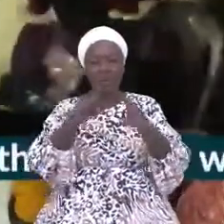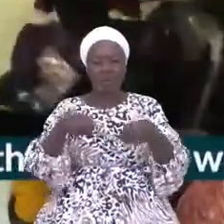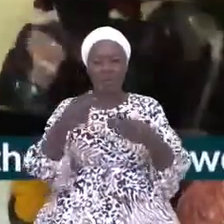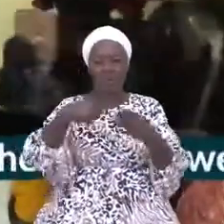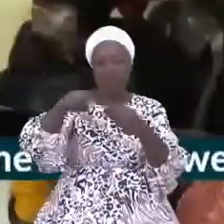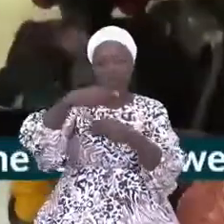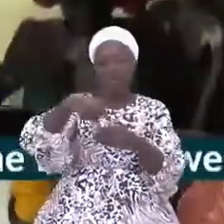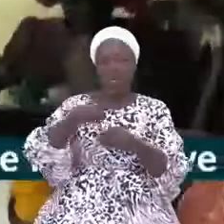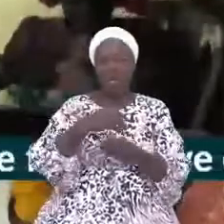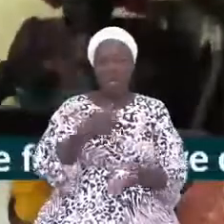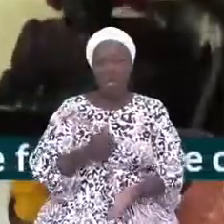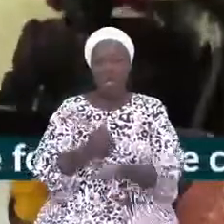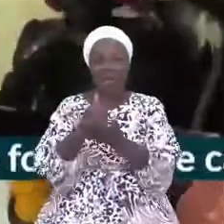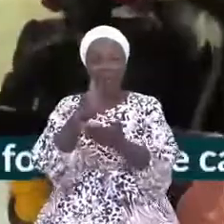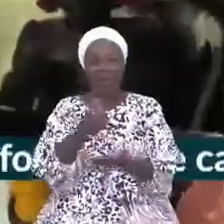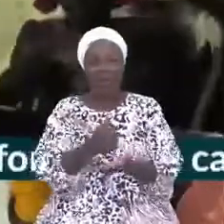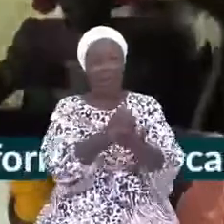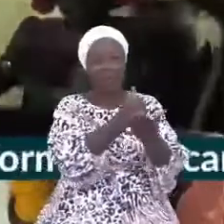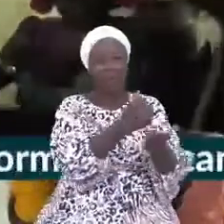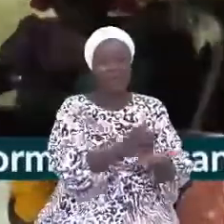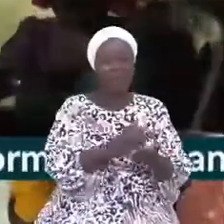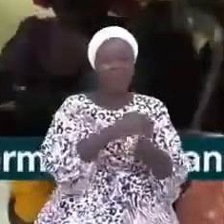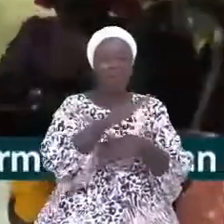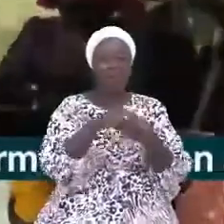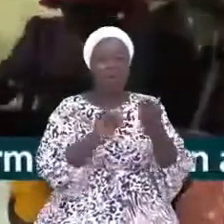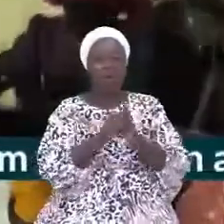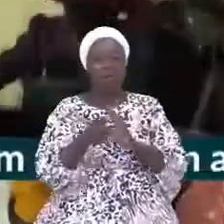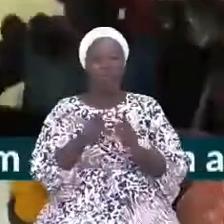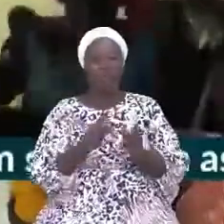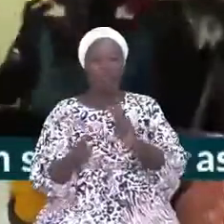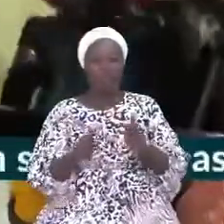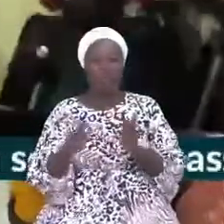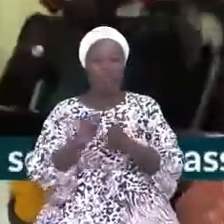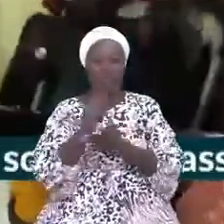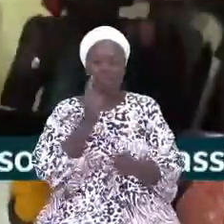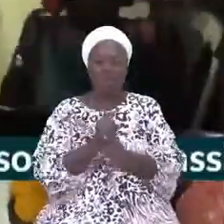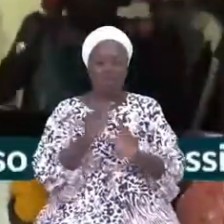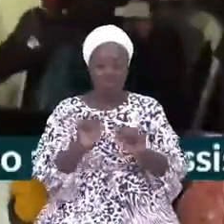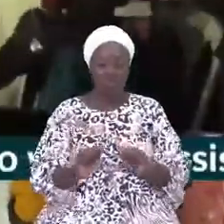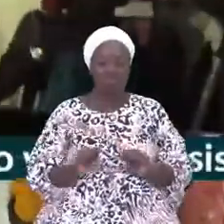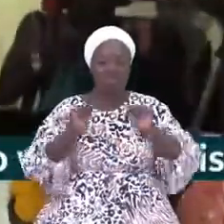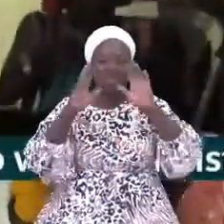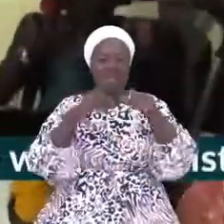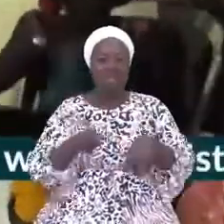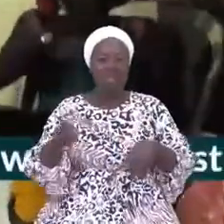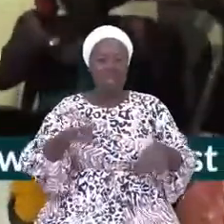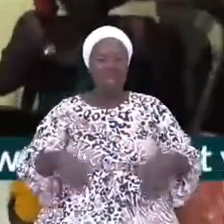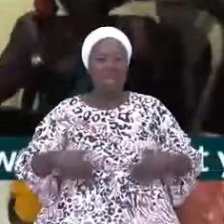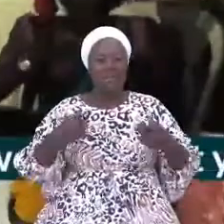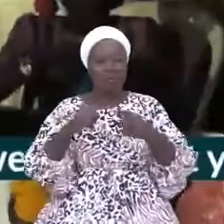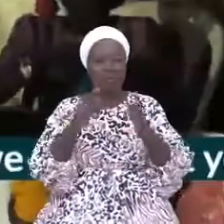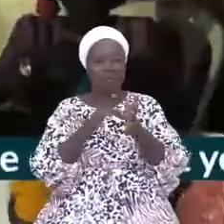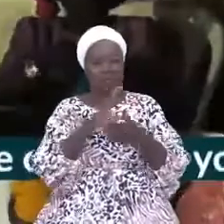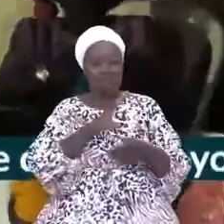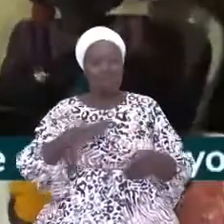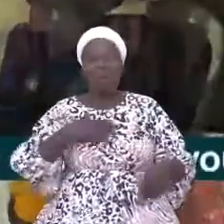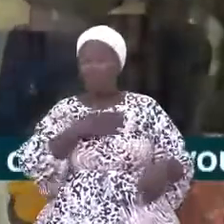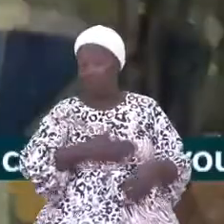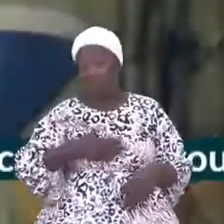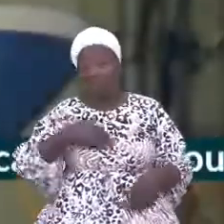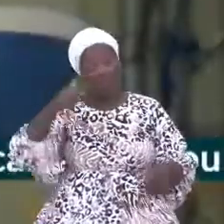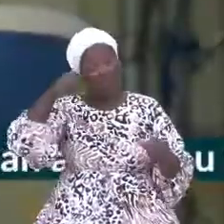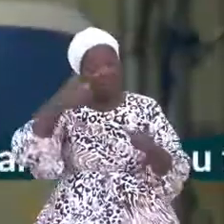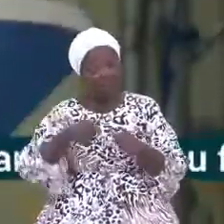and begin to take their details. Move as fast as possible so that we can